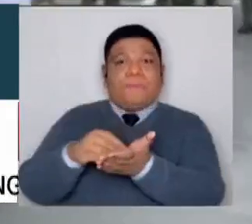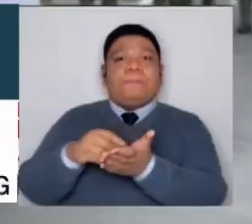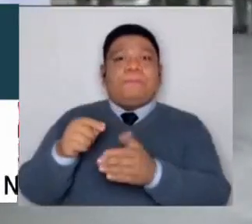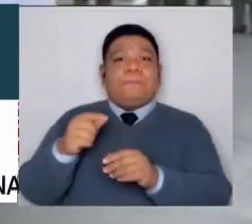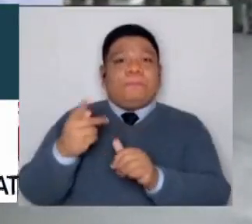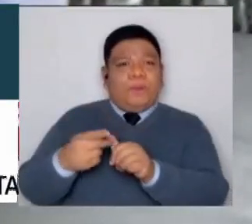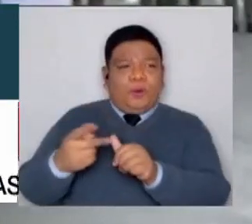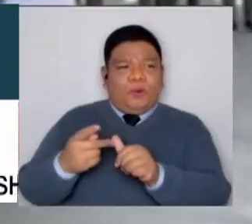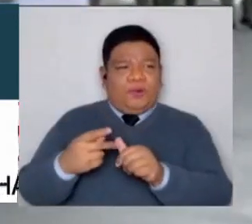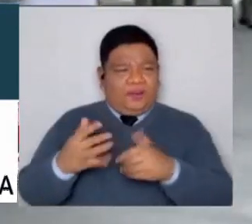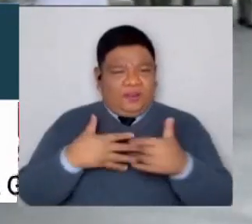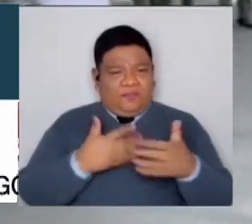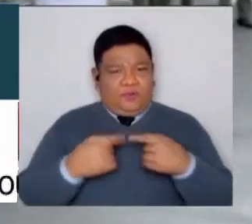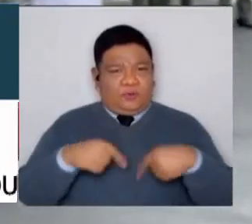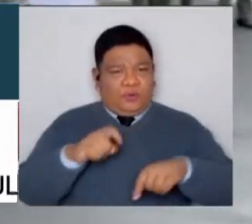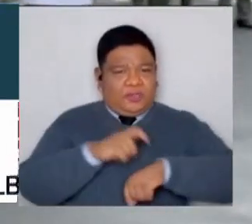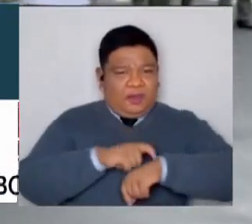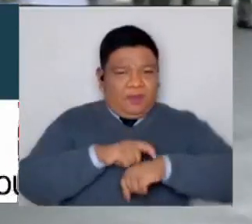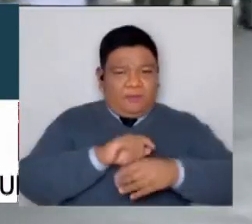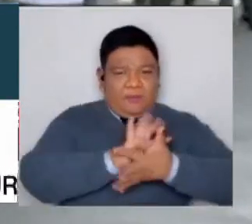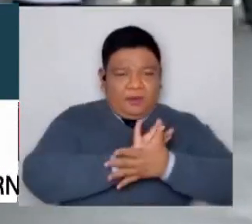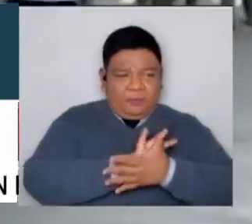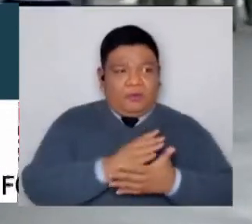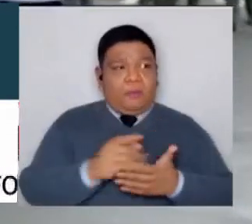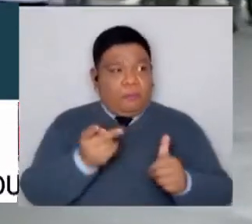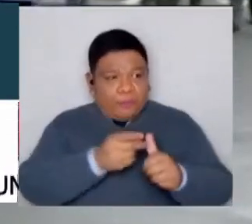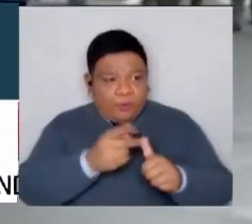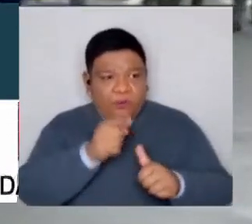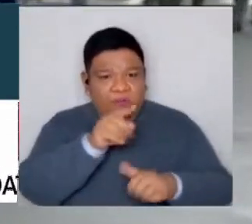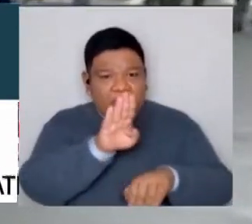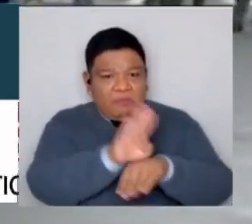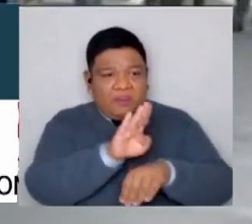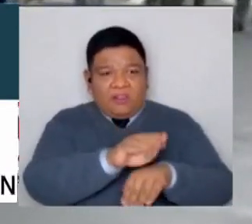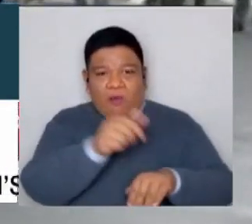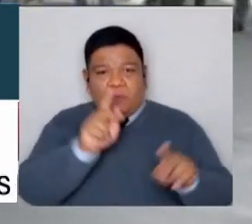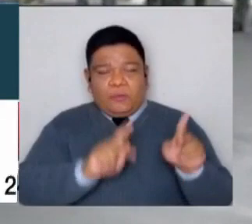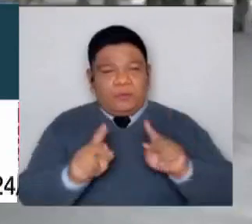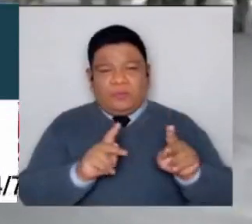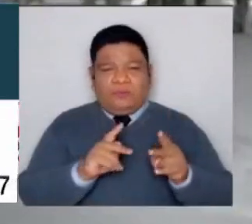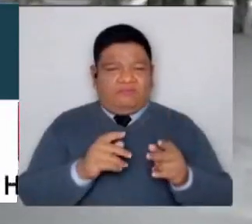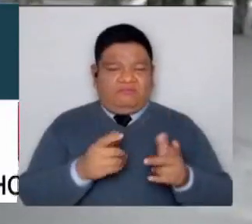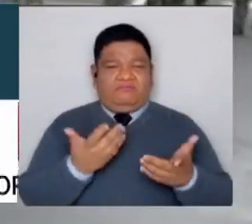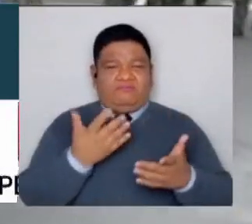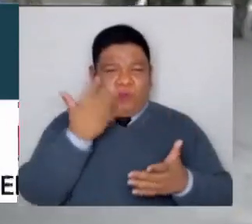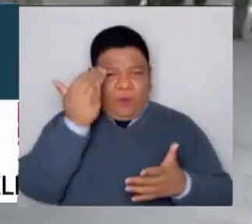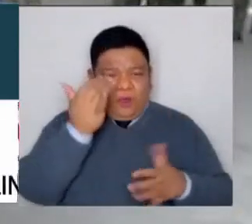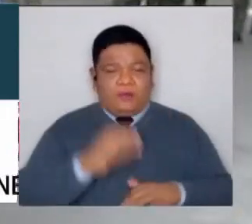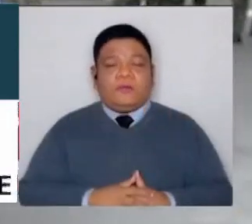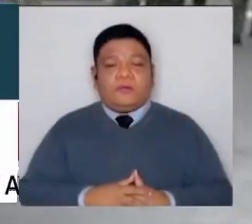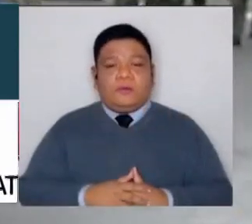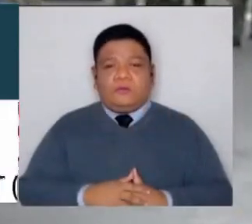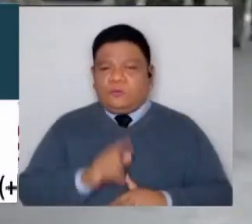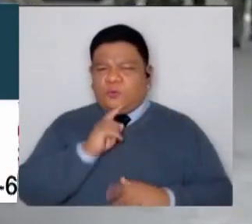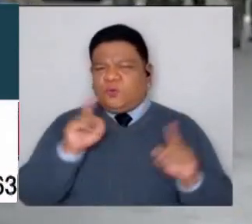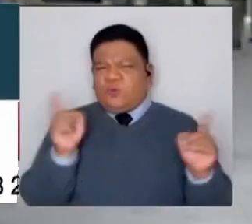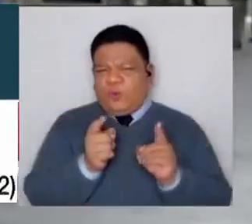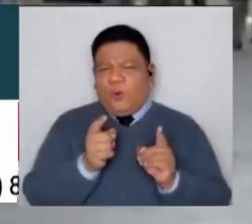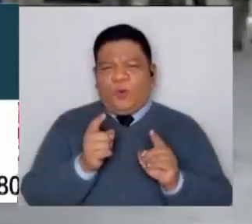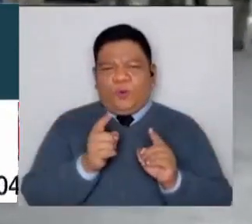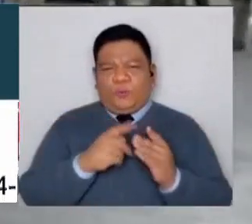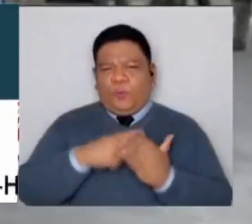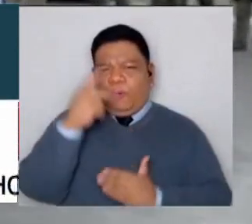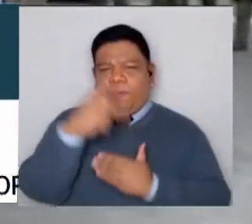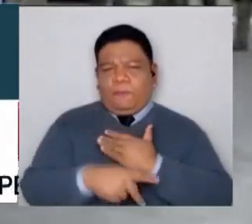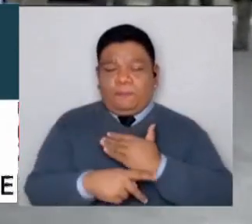pandemic. The program was very brief, Carmina. It lasted for about just a little over an hour, and by now, the front gate